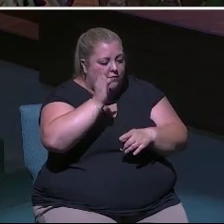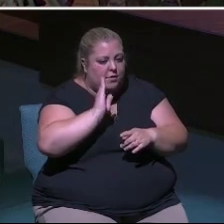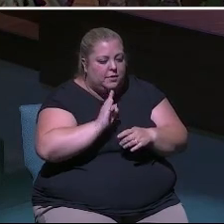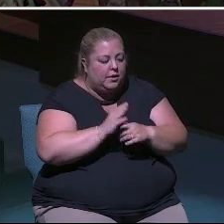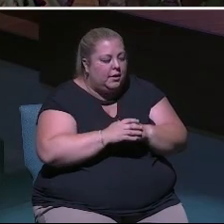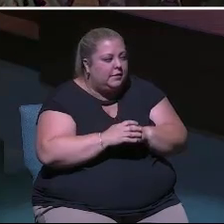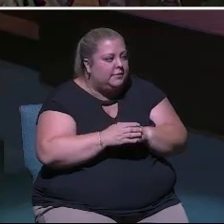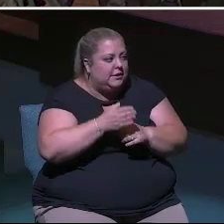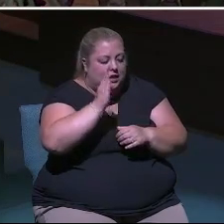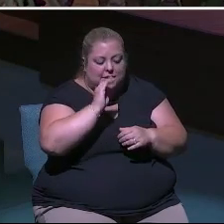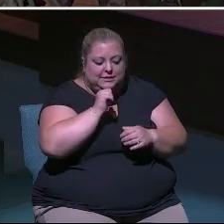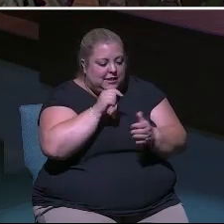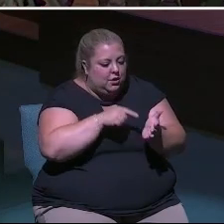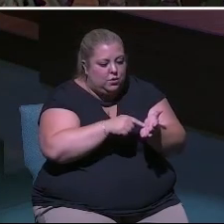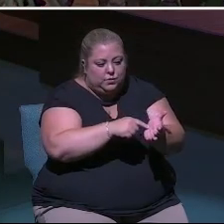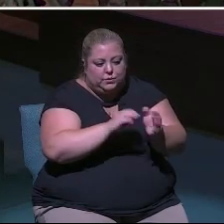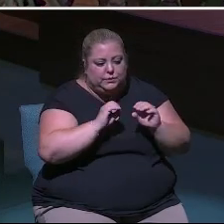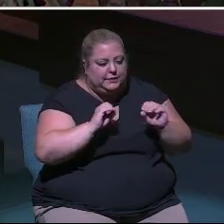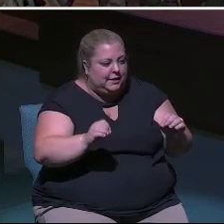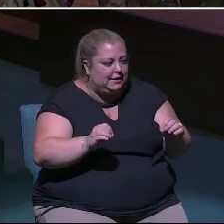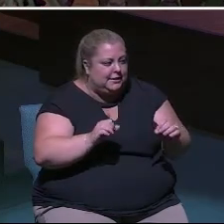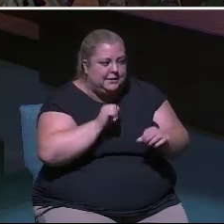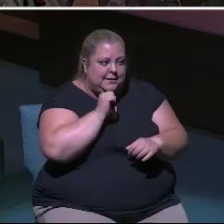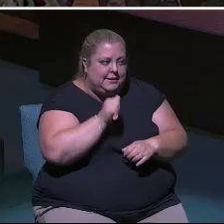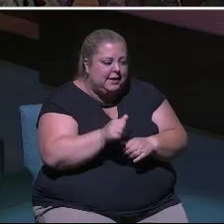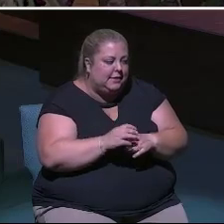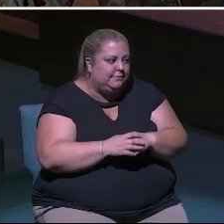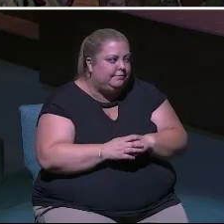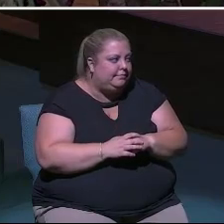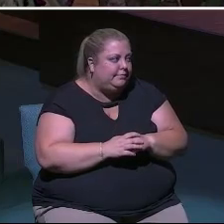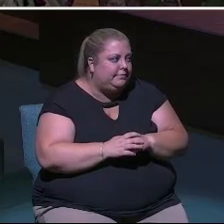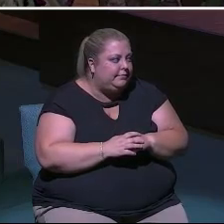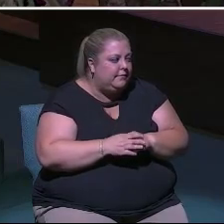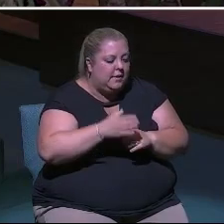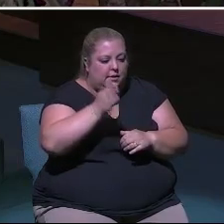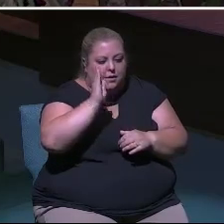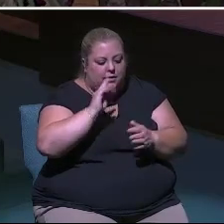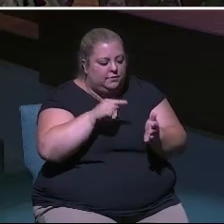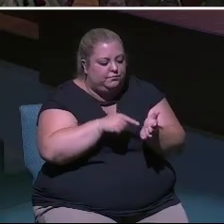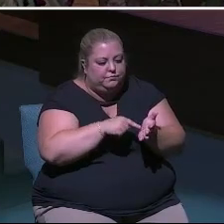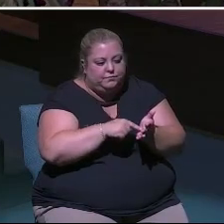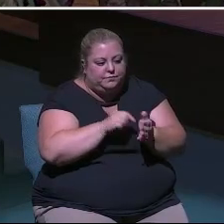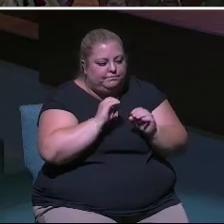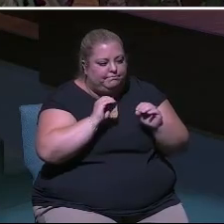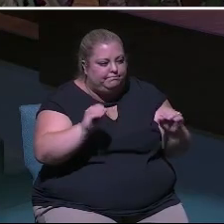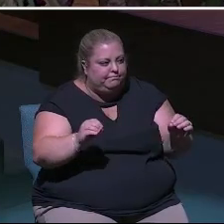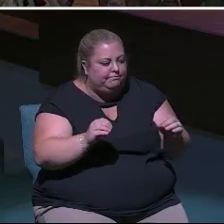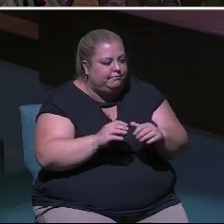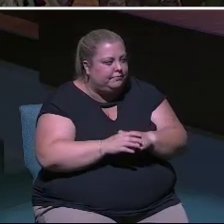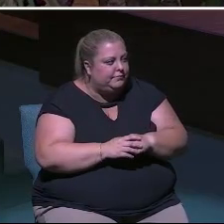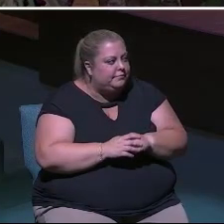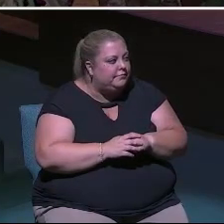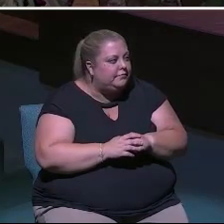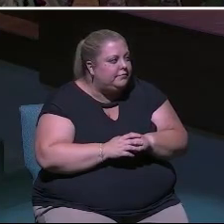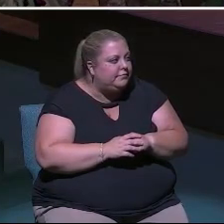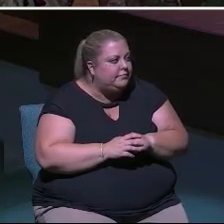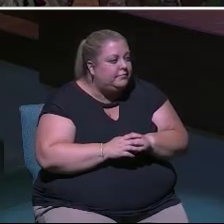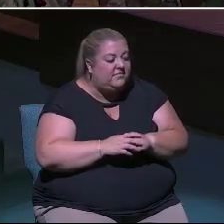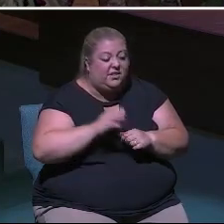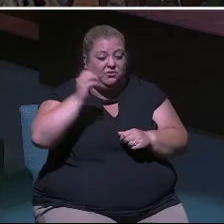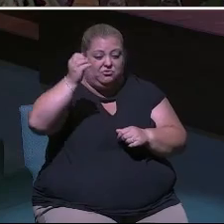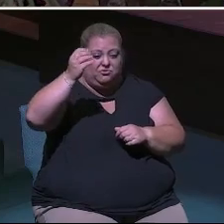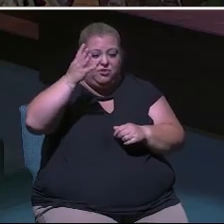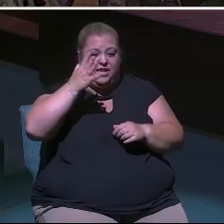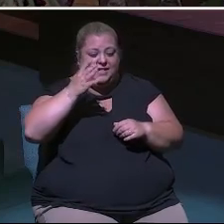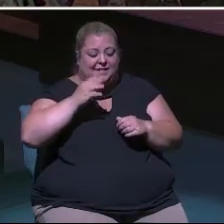because he does not. He doesn't owe us anything. His grace, the fact that he would extend grace to